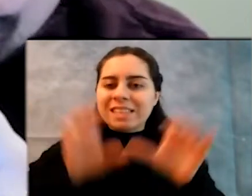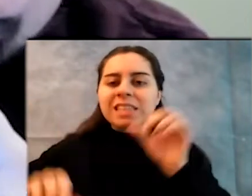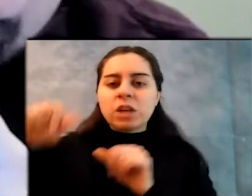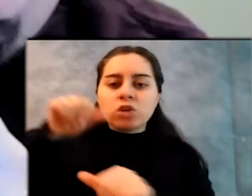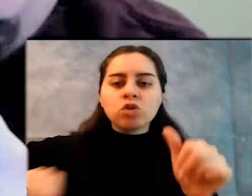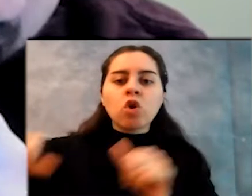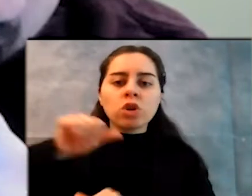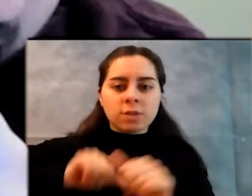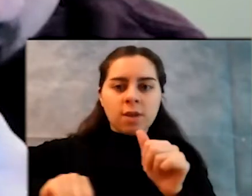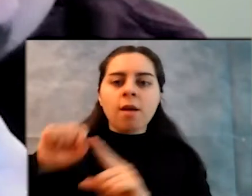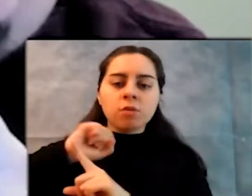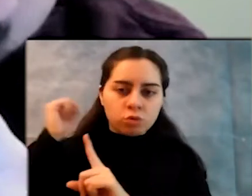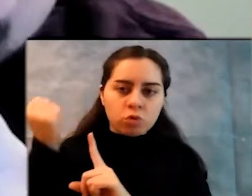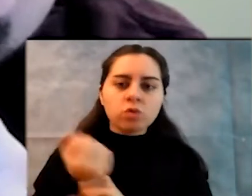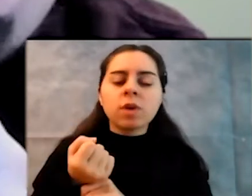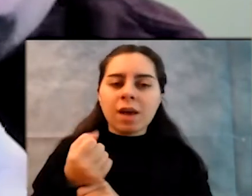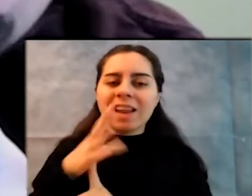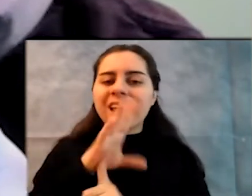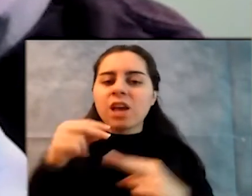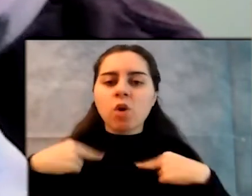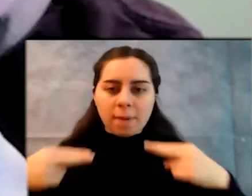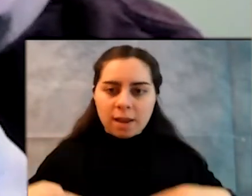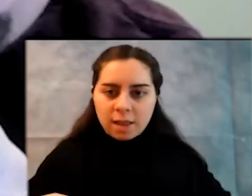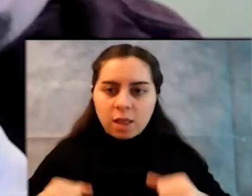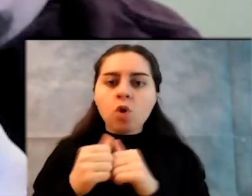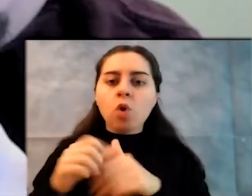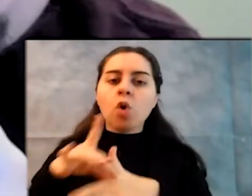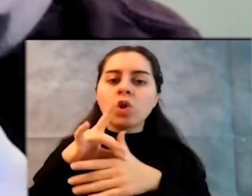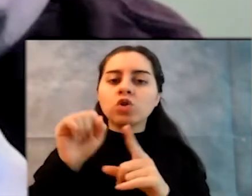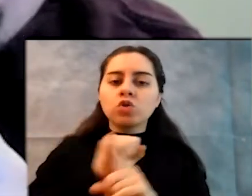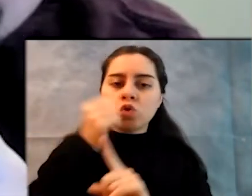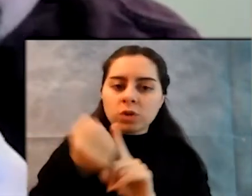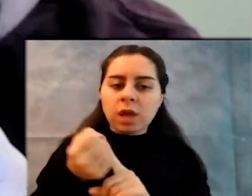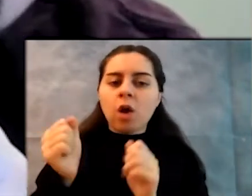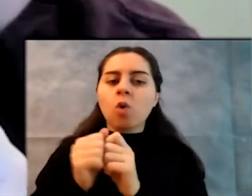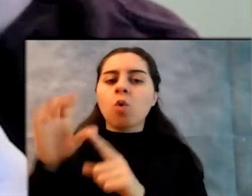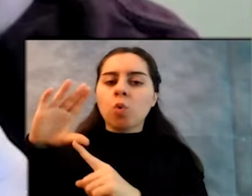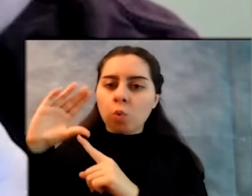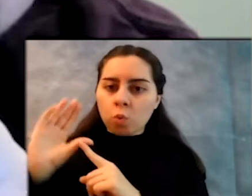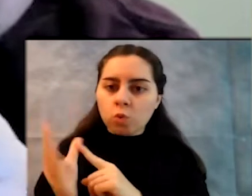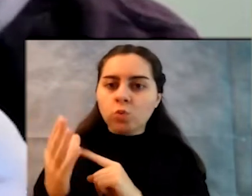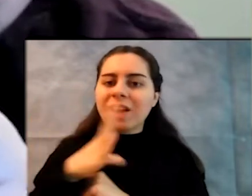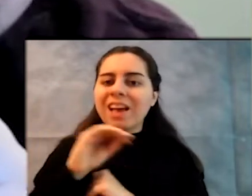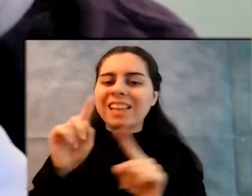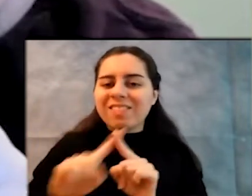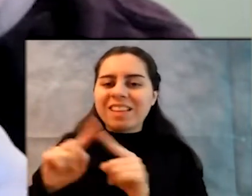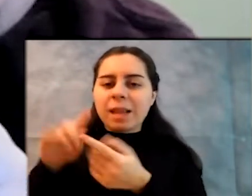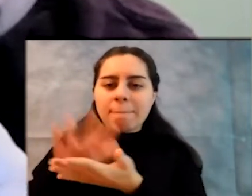to highlight the historical and social context under which expressive cultural forms and archival records are